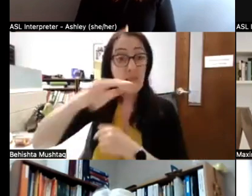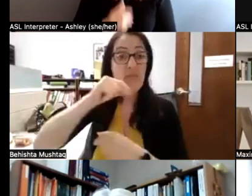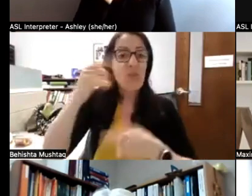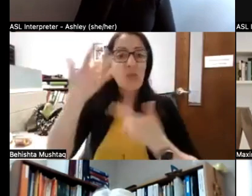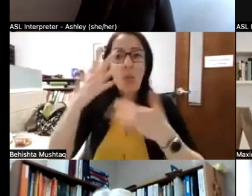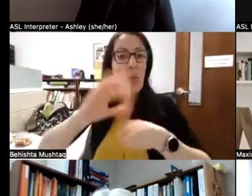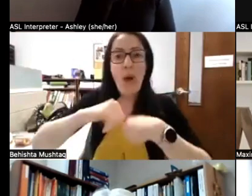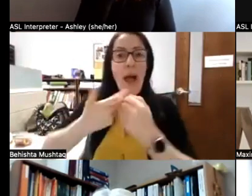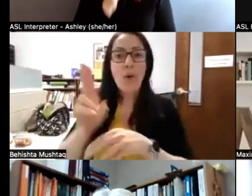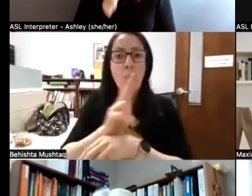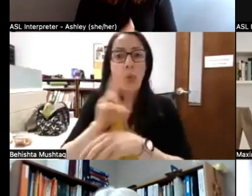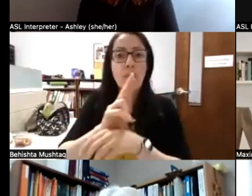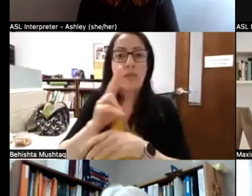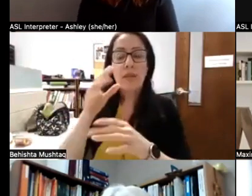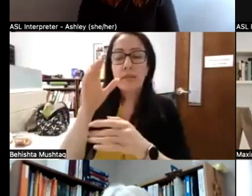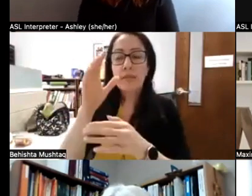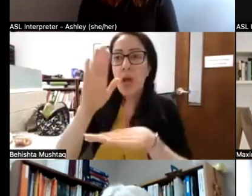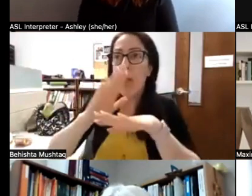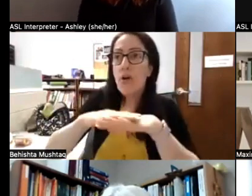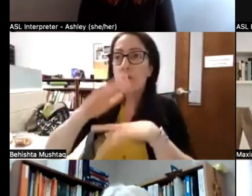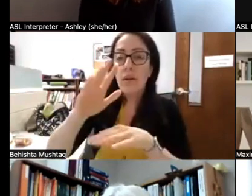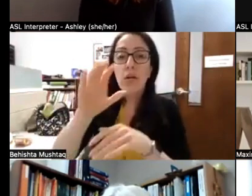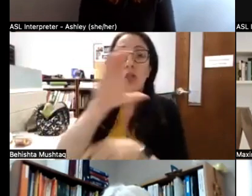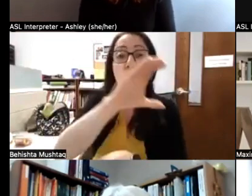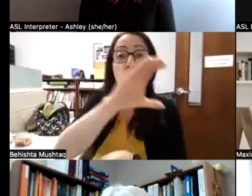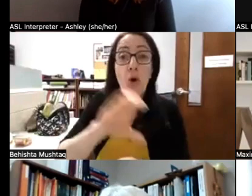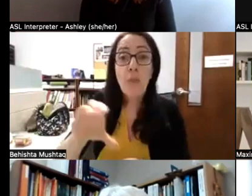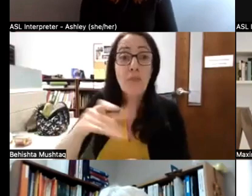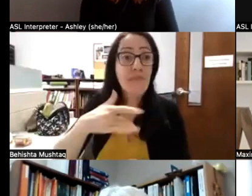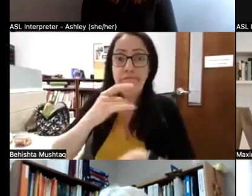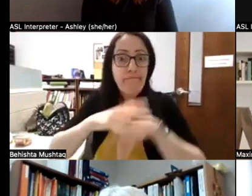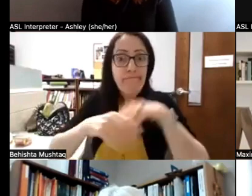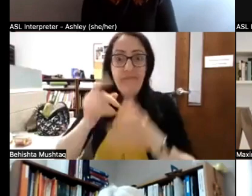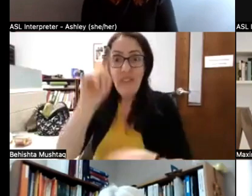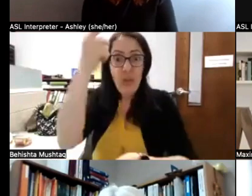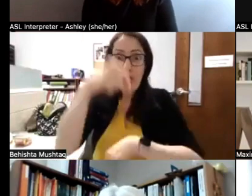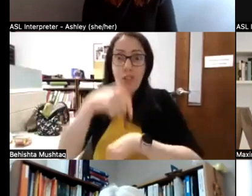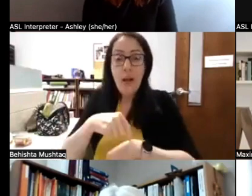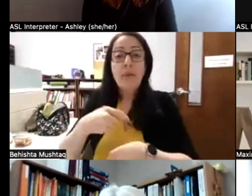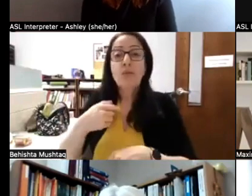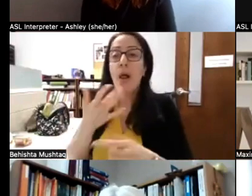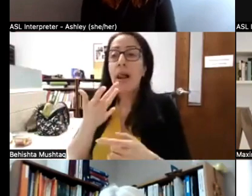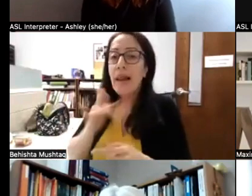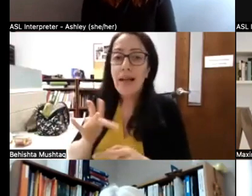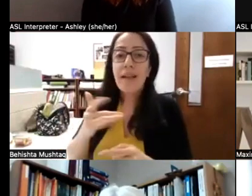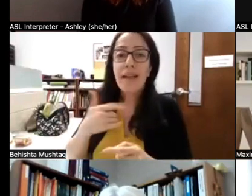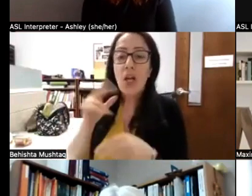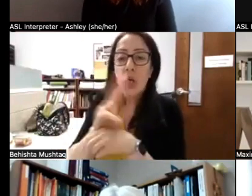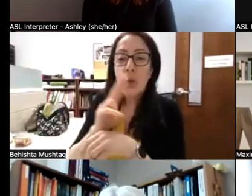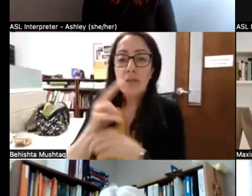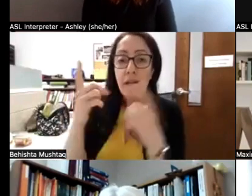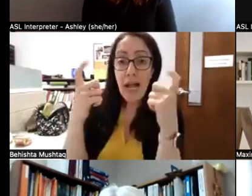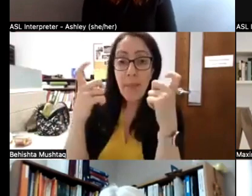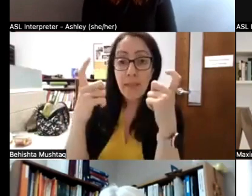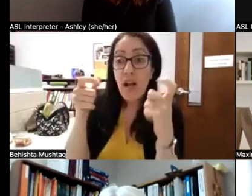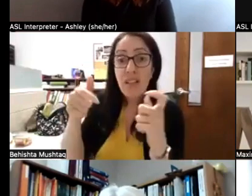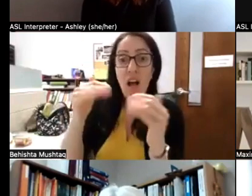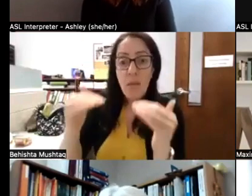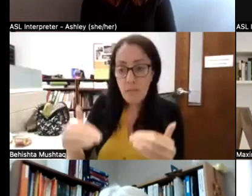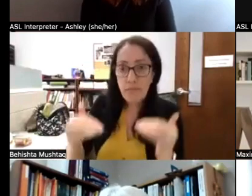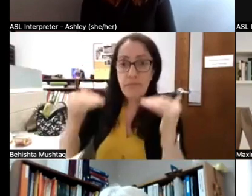teaching, how to connect with my students, and I didn't know how to use the new software, Zoom, for example. I didn't know how to use at that